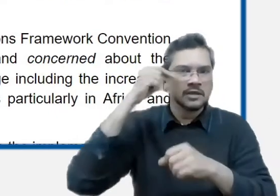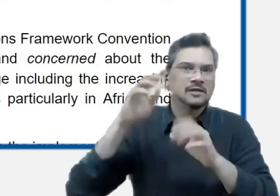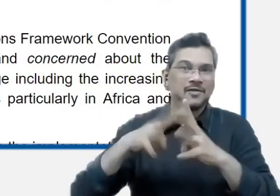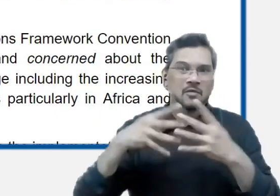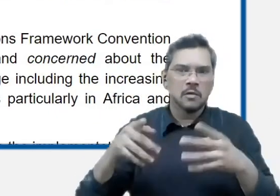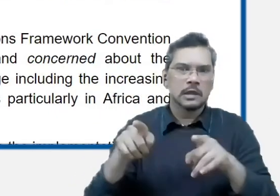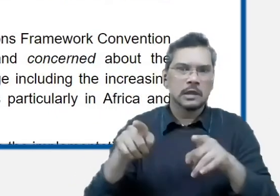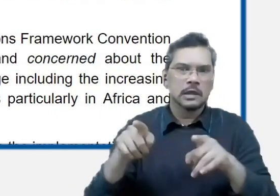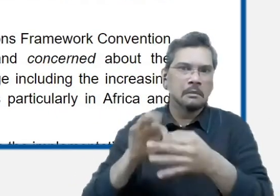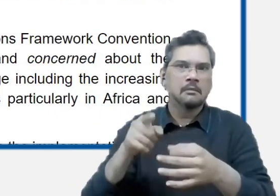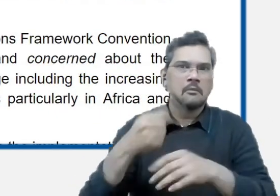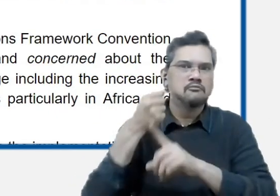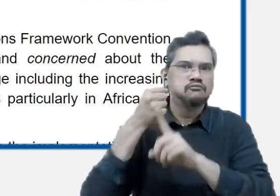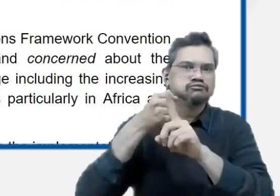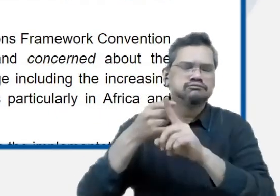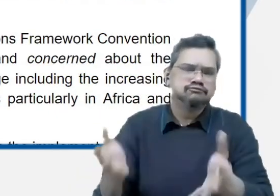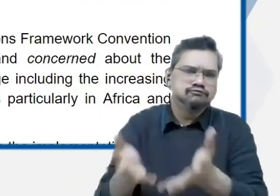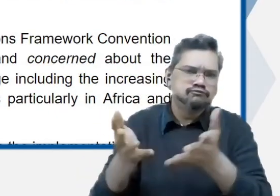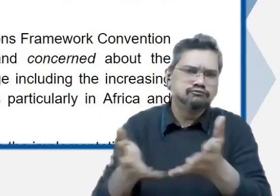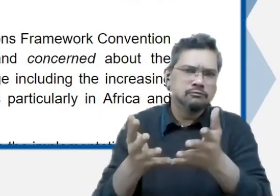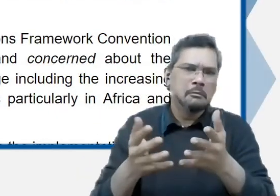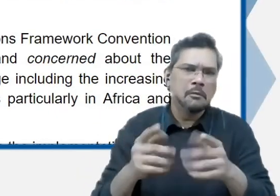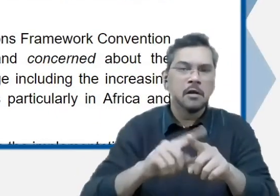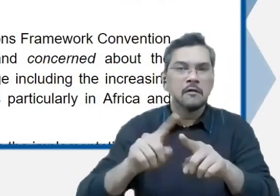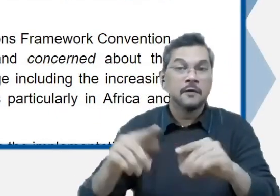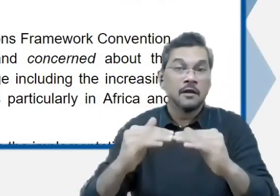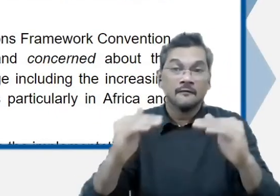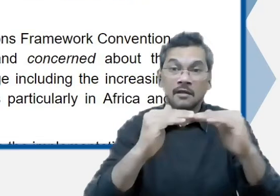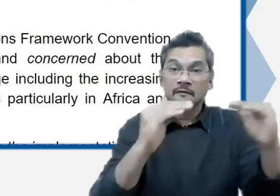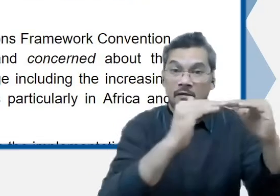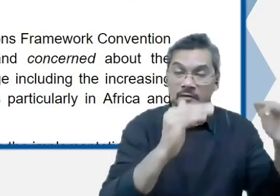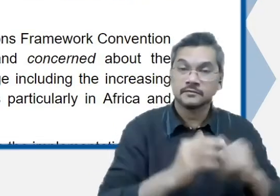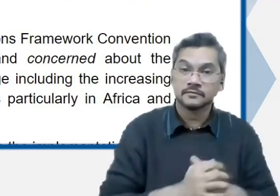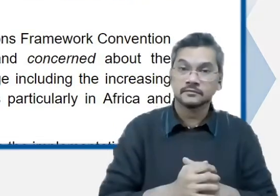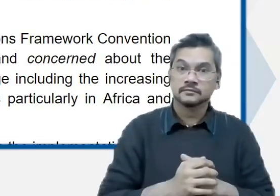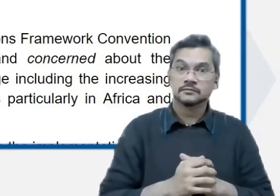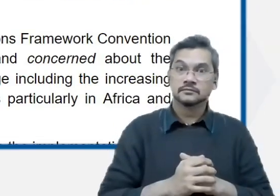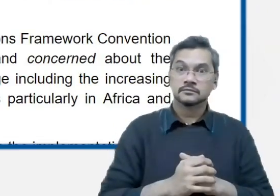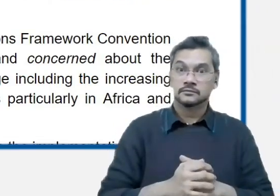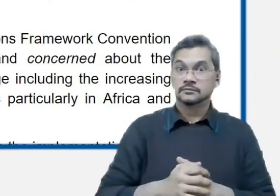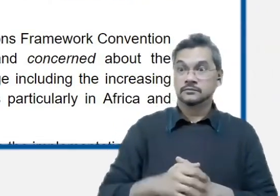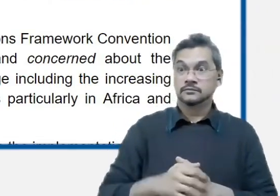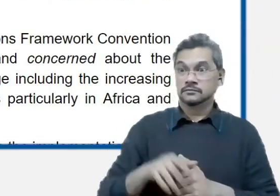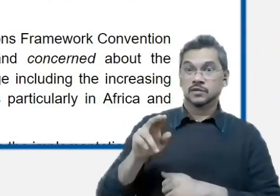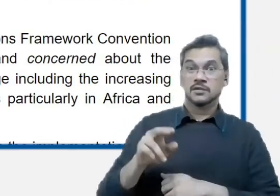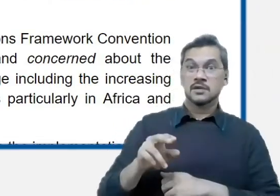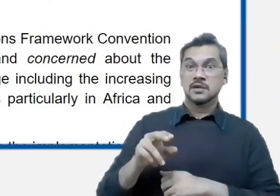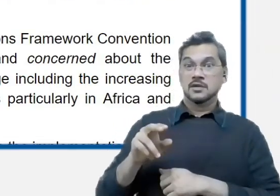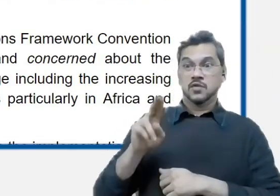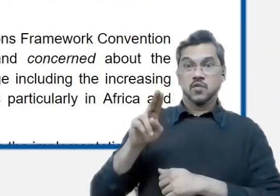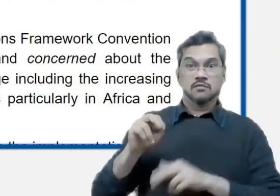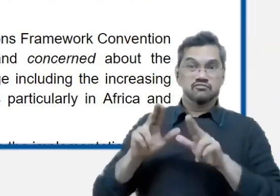Acknowledge the support being provided by the United Nations Development Programme and other partners to develop the COVID-19 recovery framework for Africa.